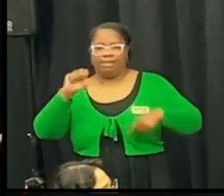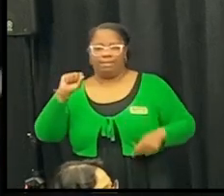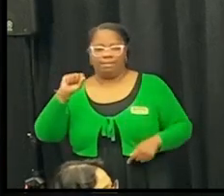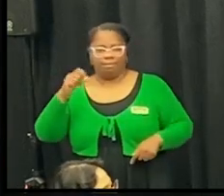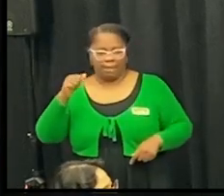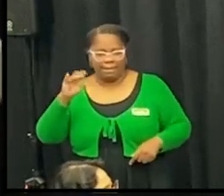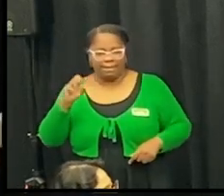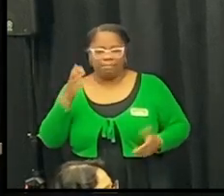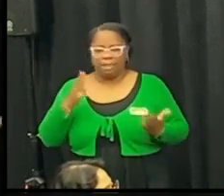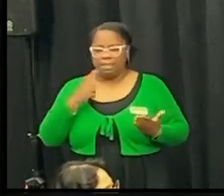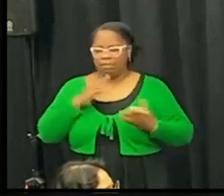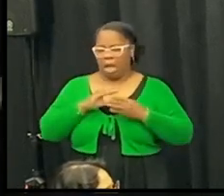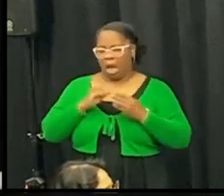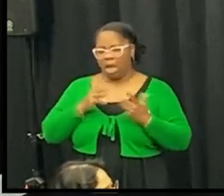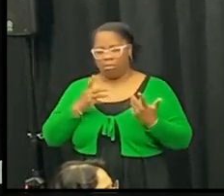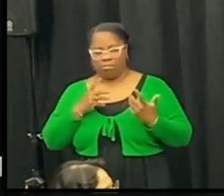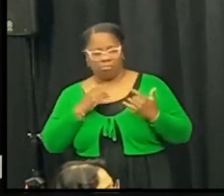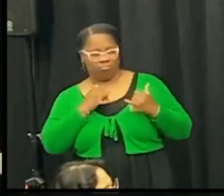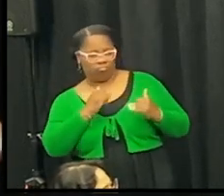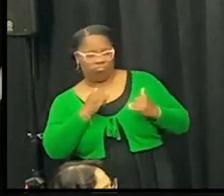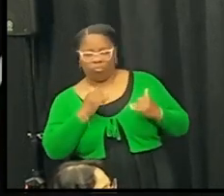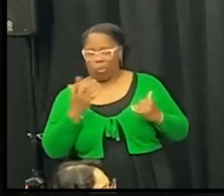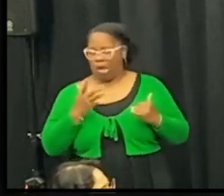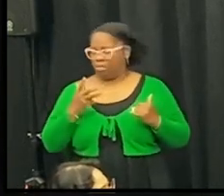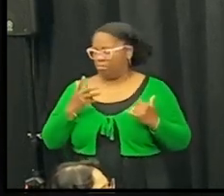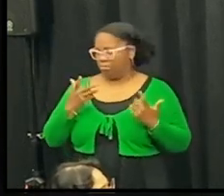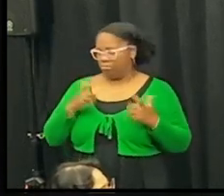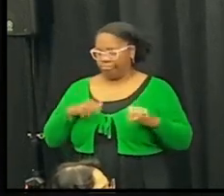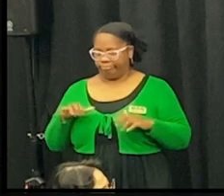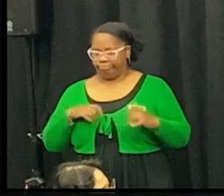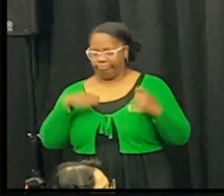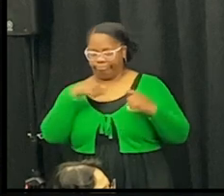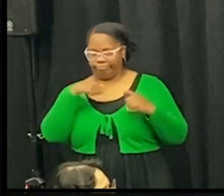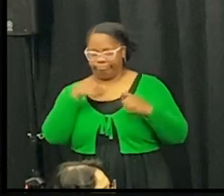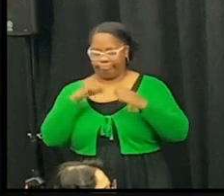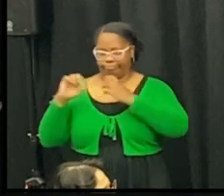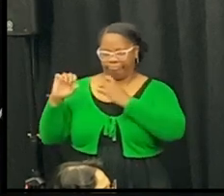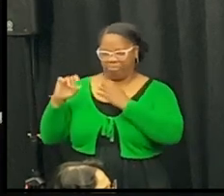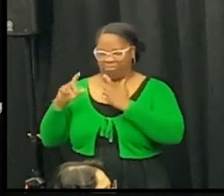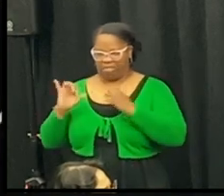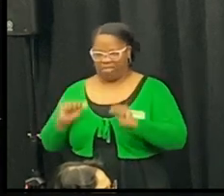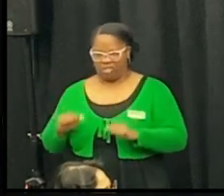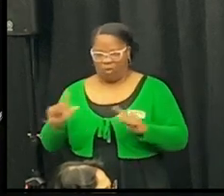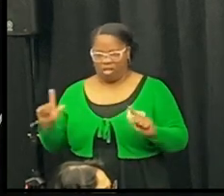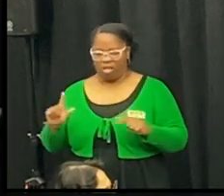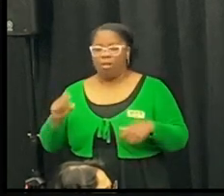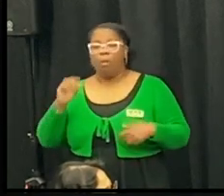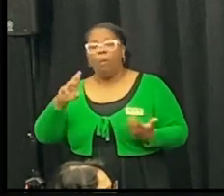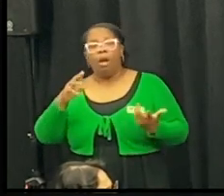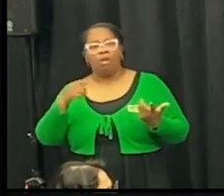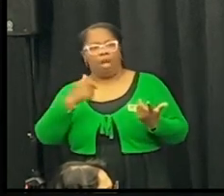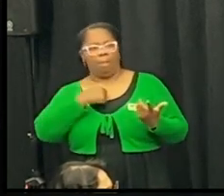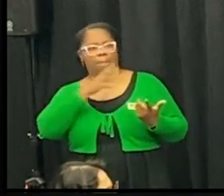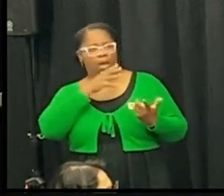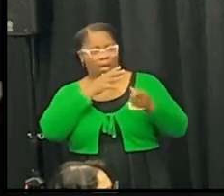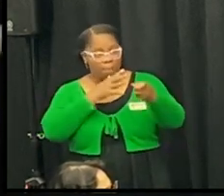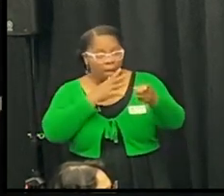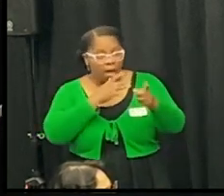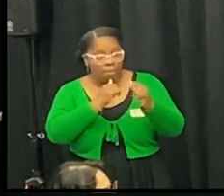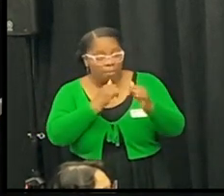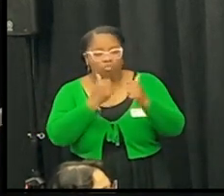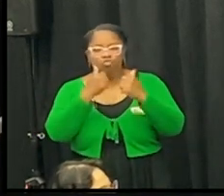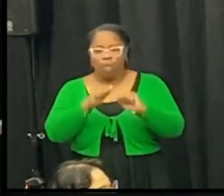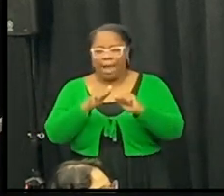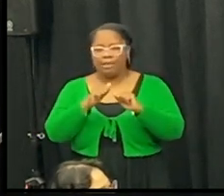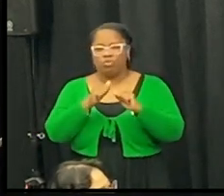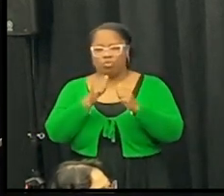say, you know, what do we have in common other than we all play instruments? Or what is it like to be a mom navigating this space and also trying to do 8 shows a week? And where